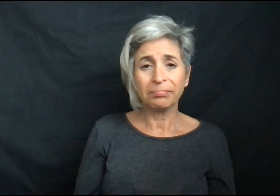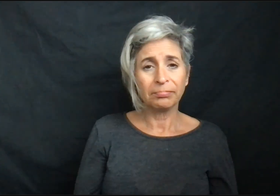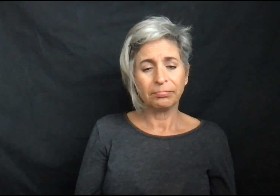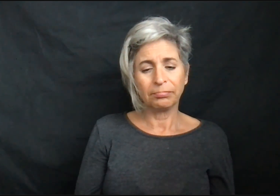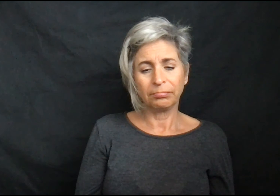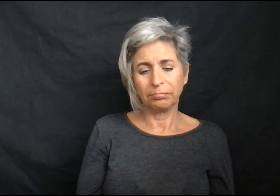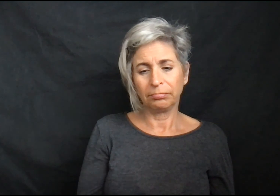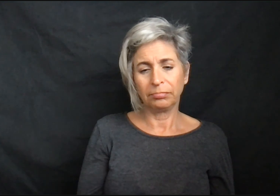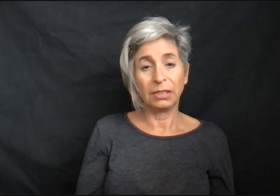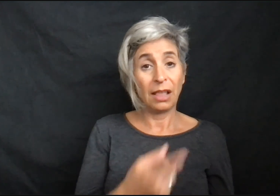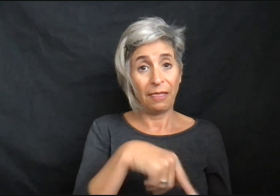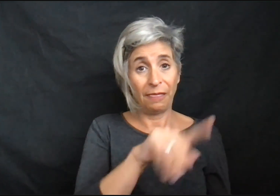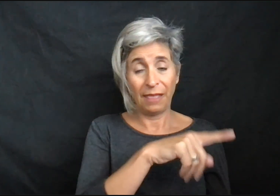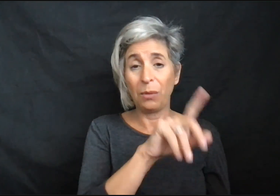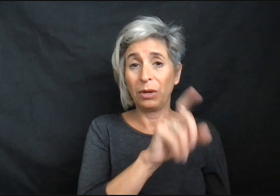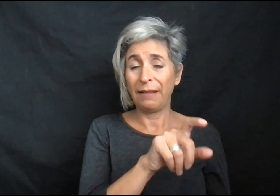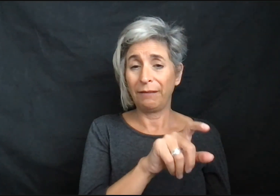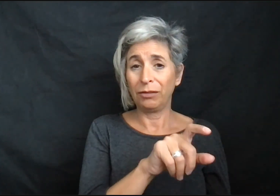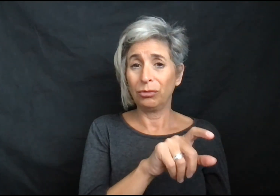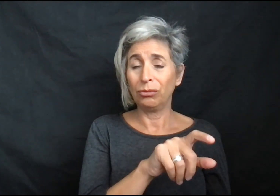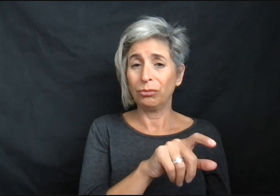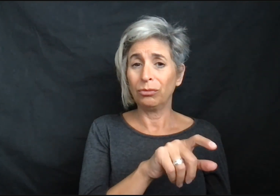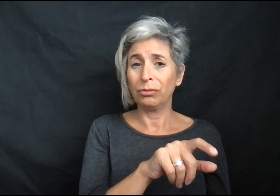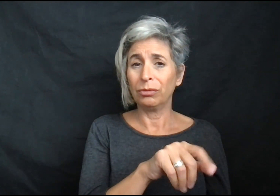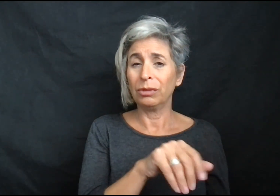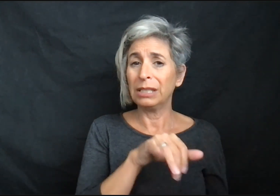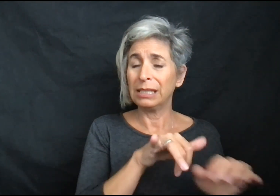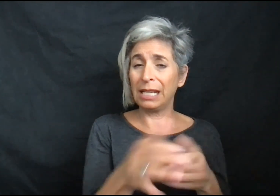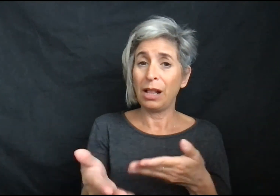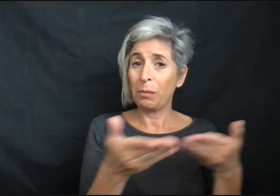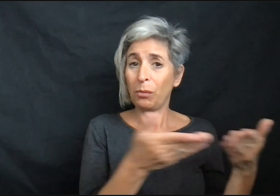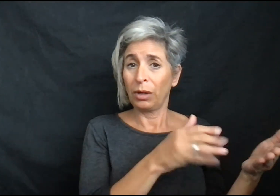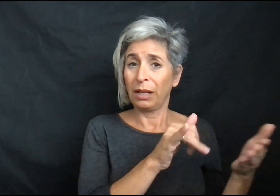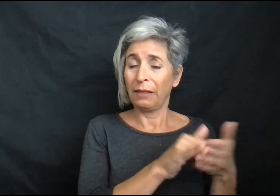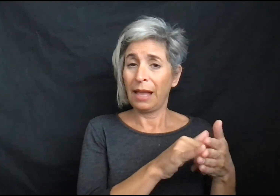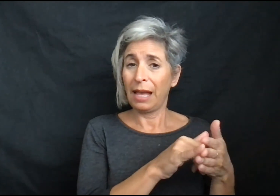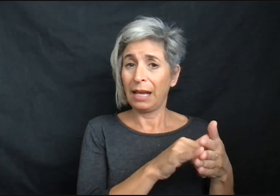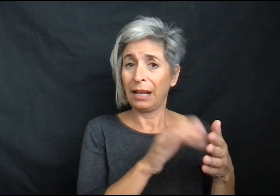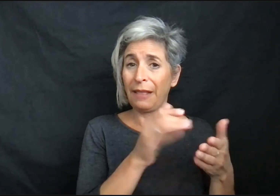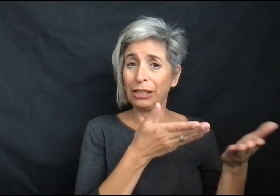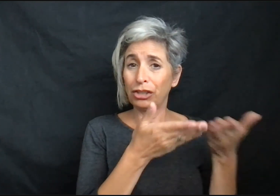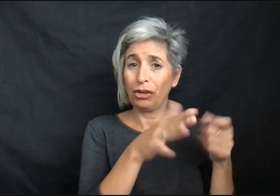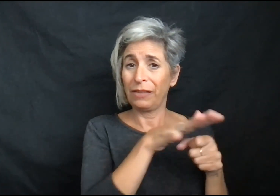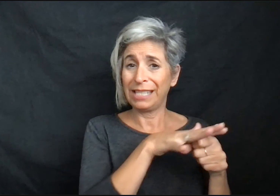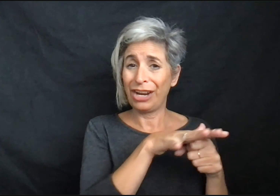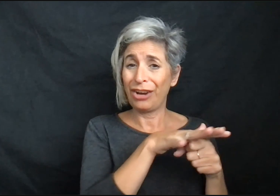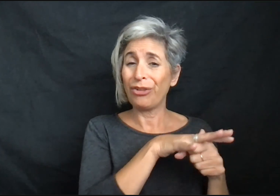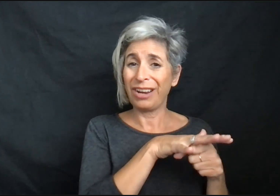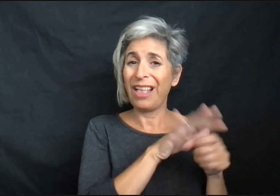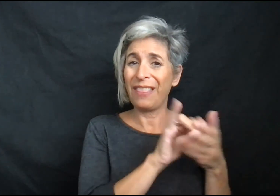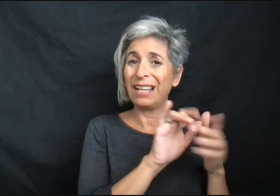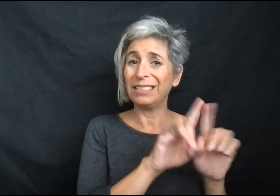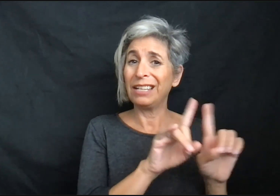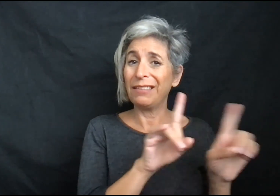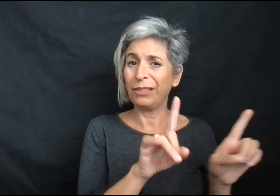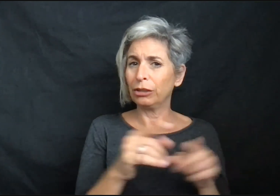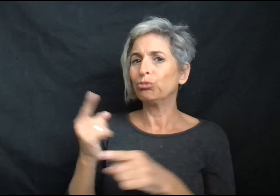Which is, they would have to. Am I correct? You're saying they would have to still bring that in because that's in the service area outside of the city.